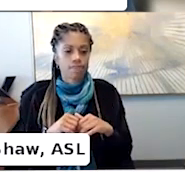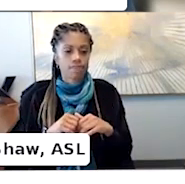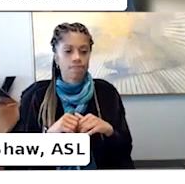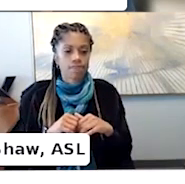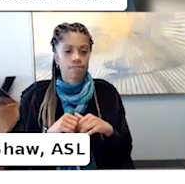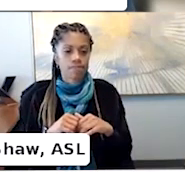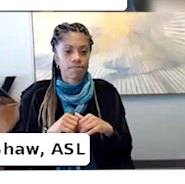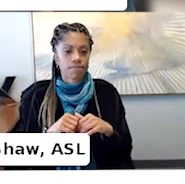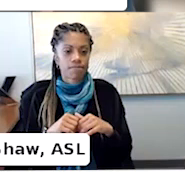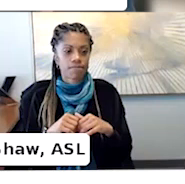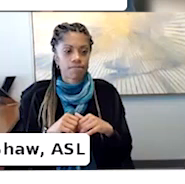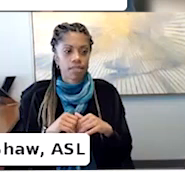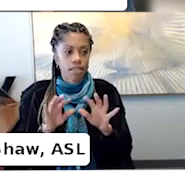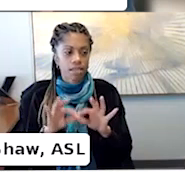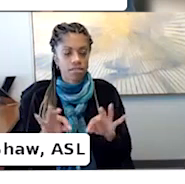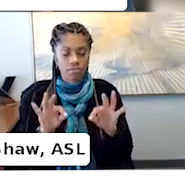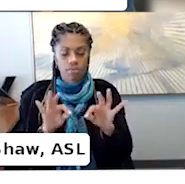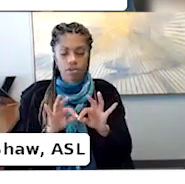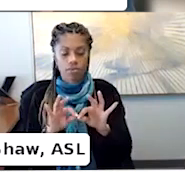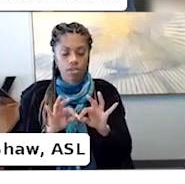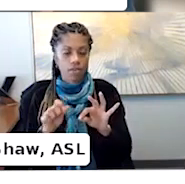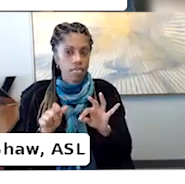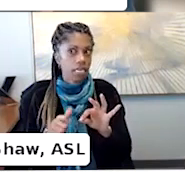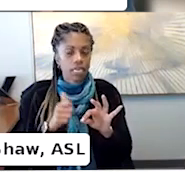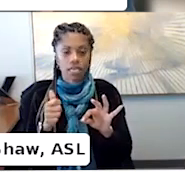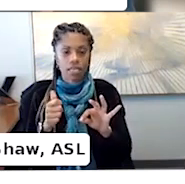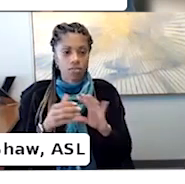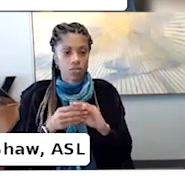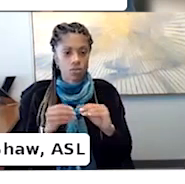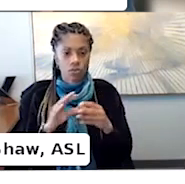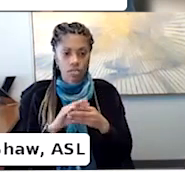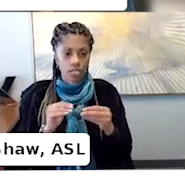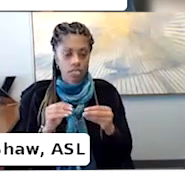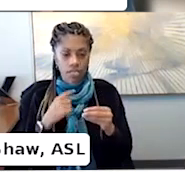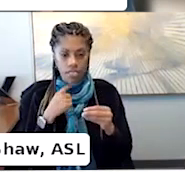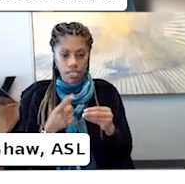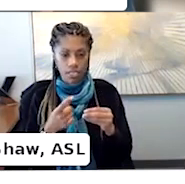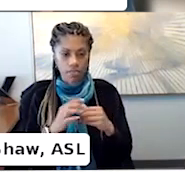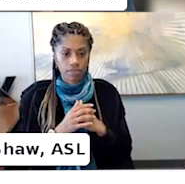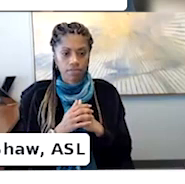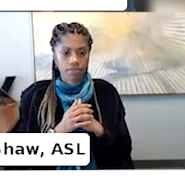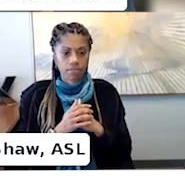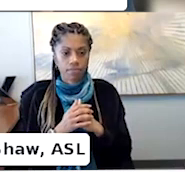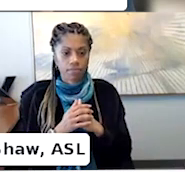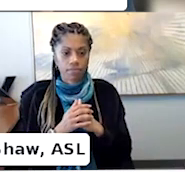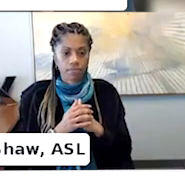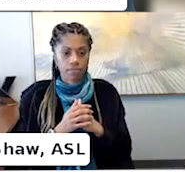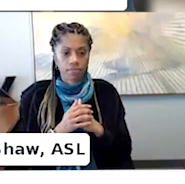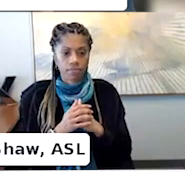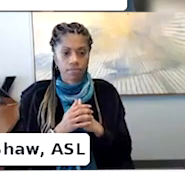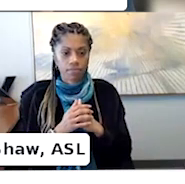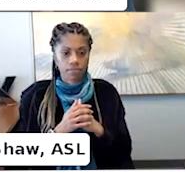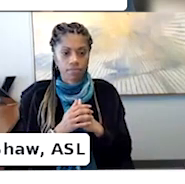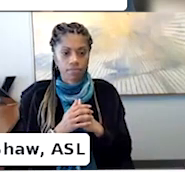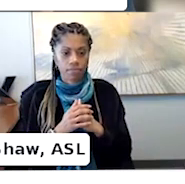of any storytelling initiative that we want to be ethical, that we really center that